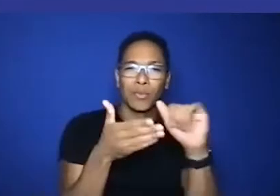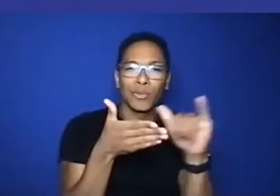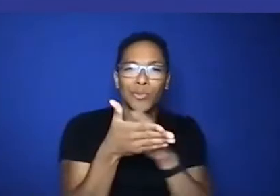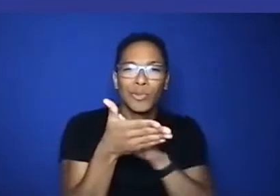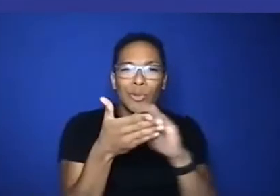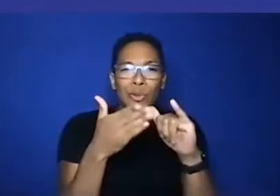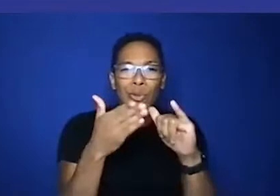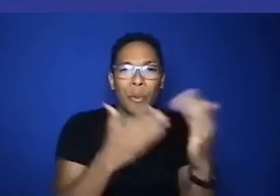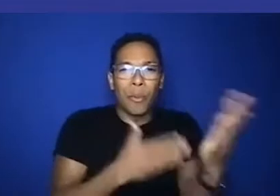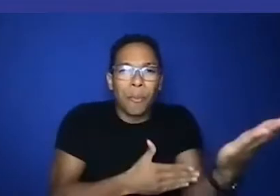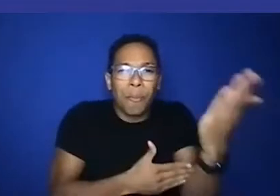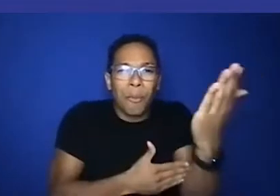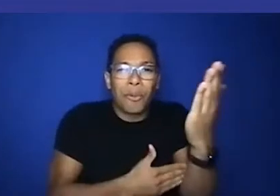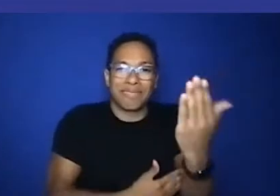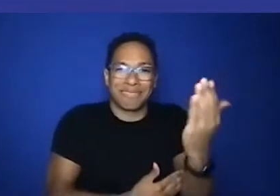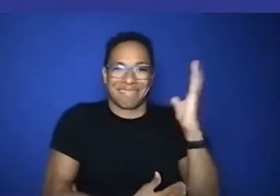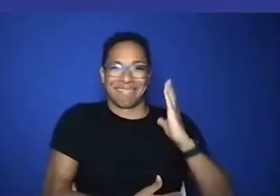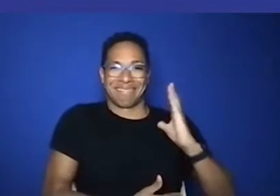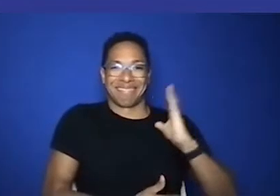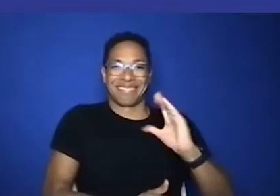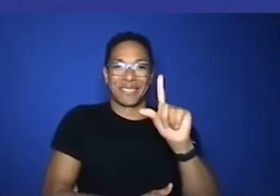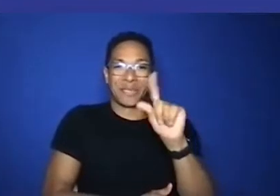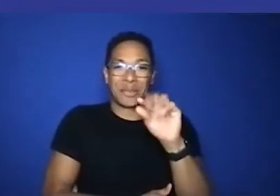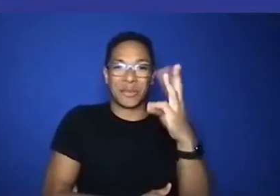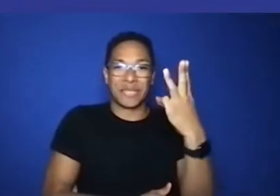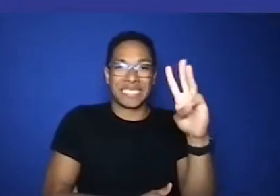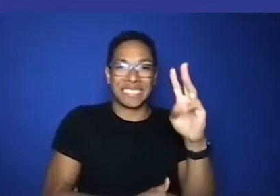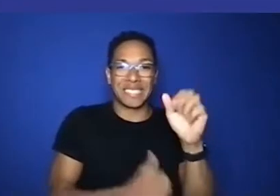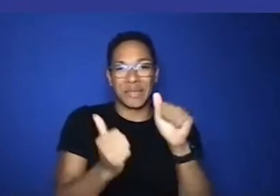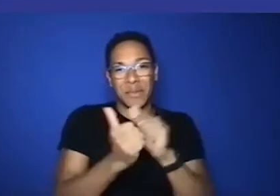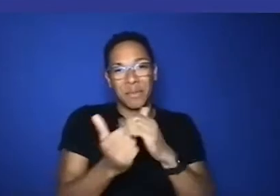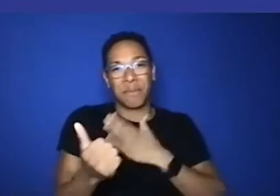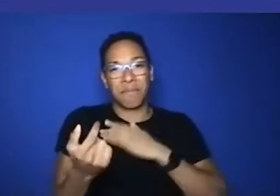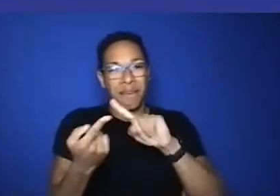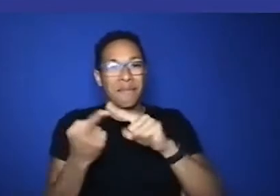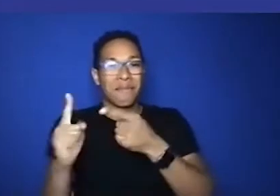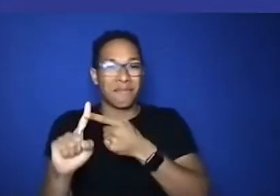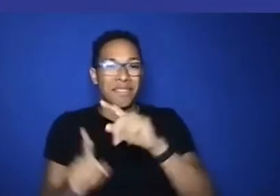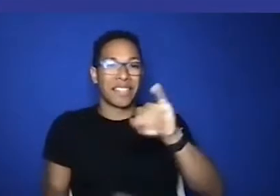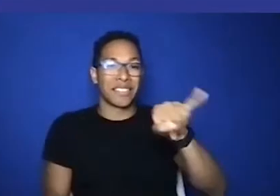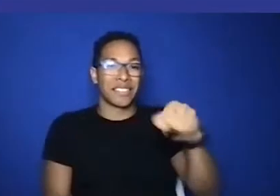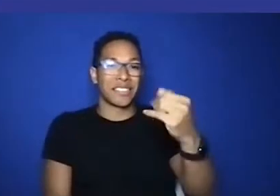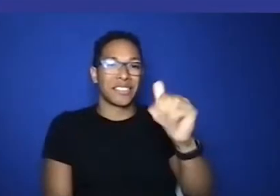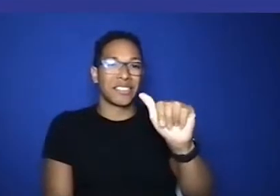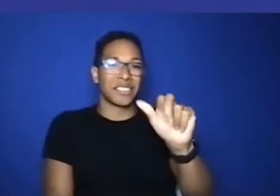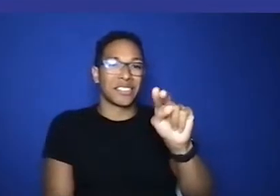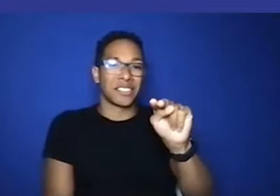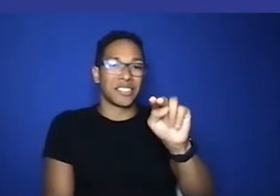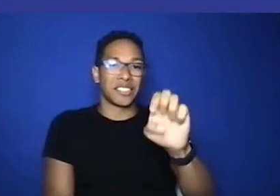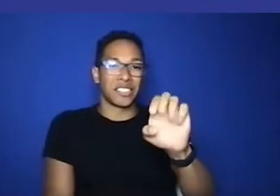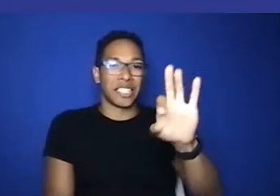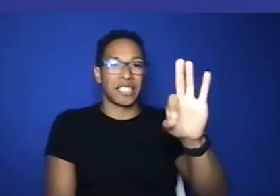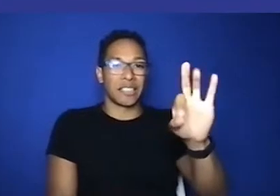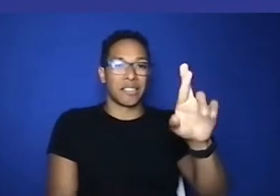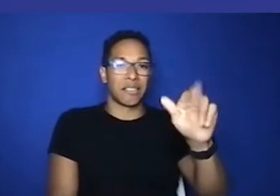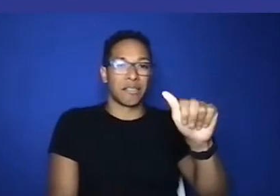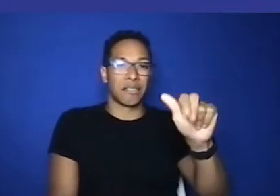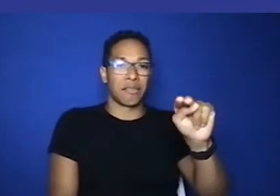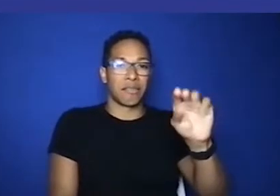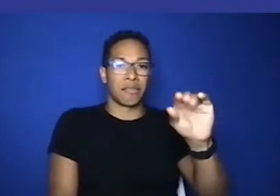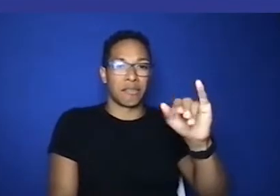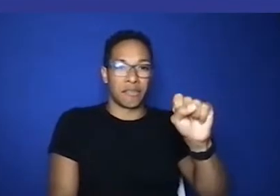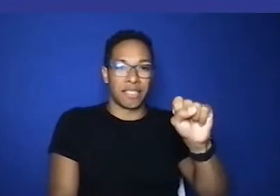a colleague and friend of mine, James Francis, from the Penobscot Nation in Maine.